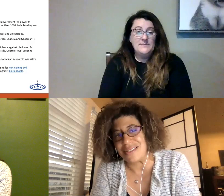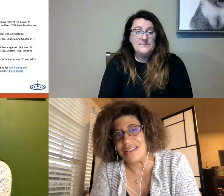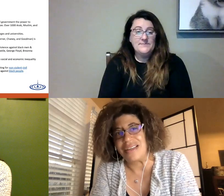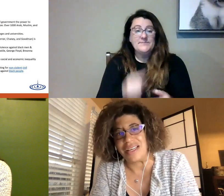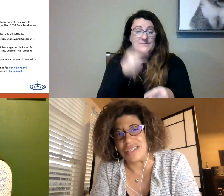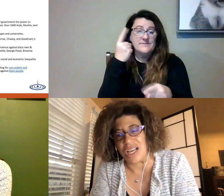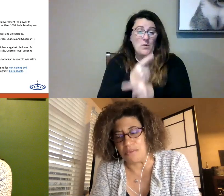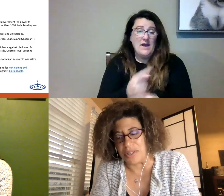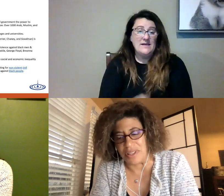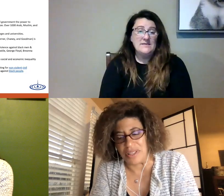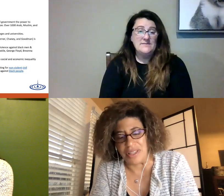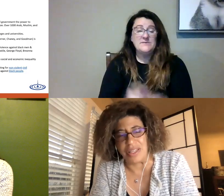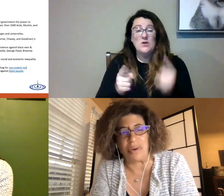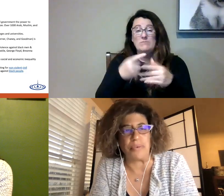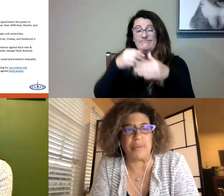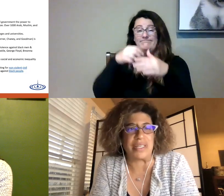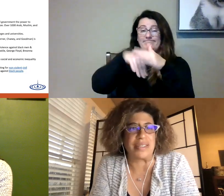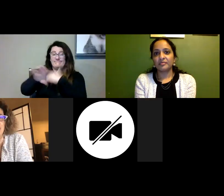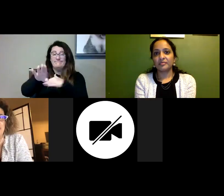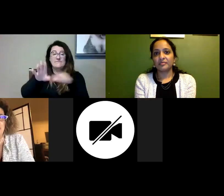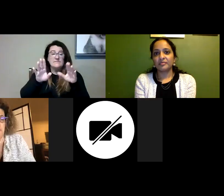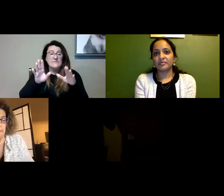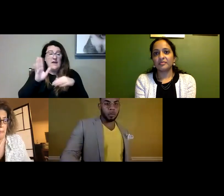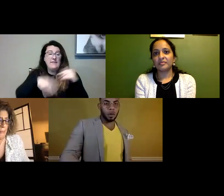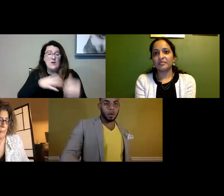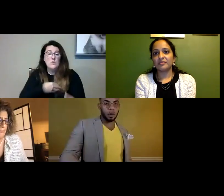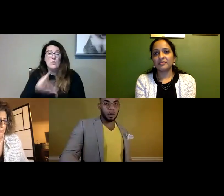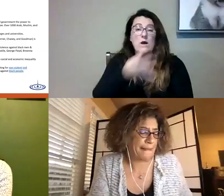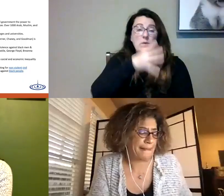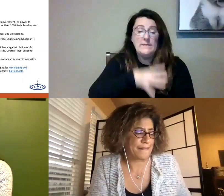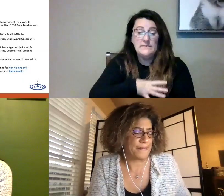right, in childbirth than white women.